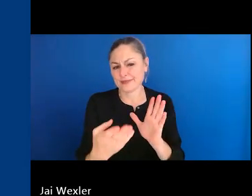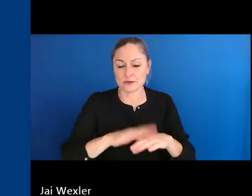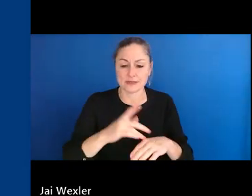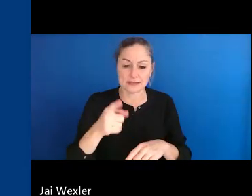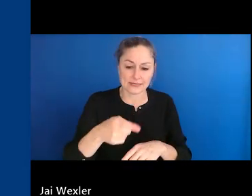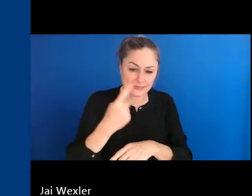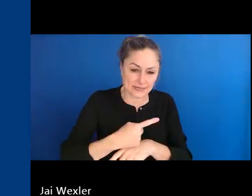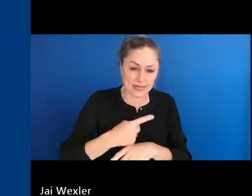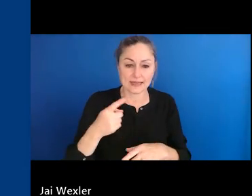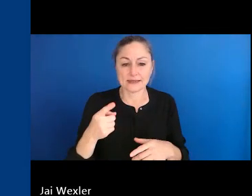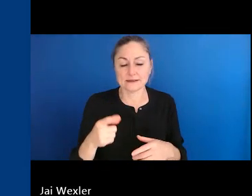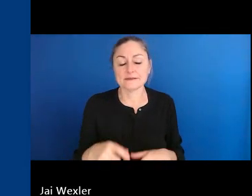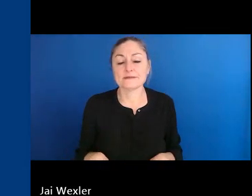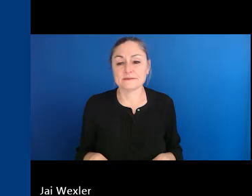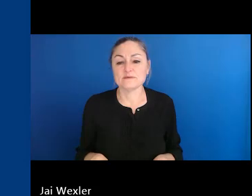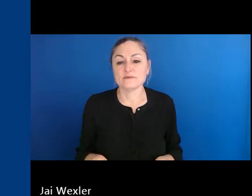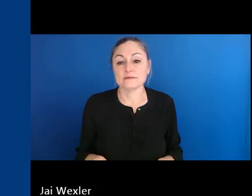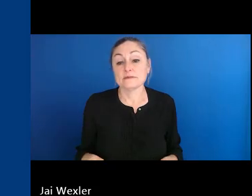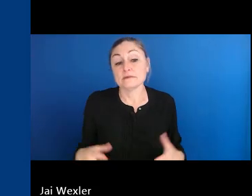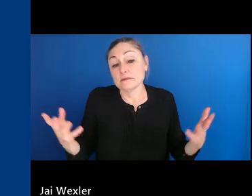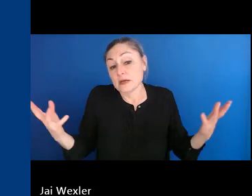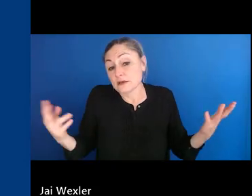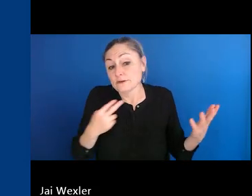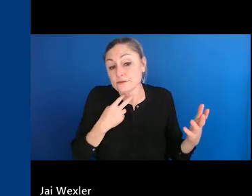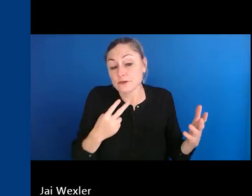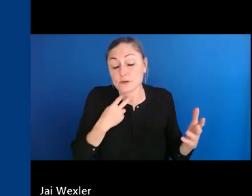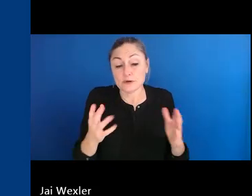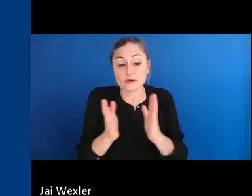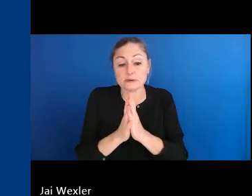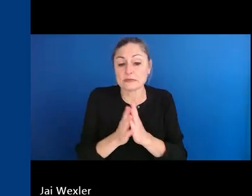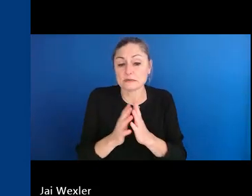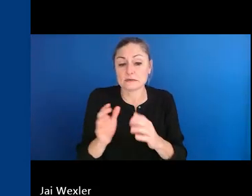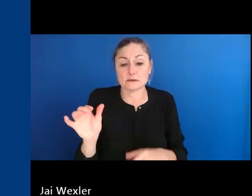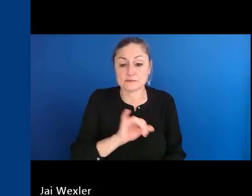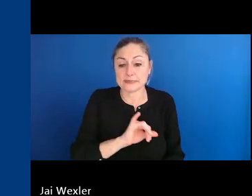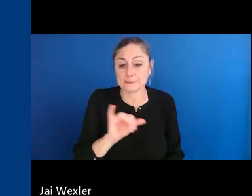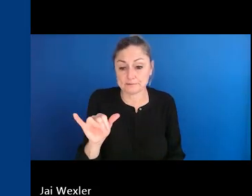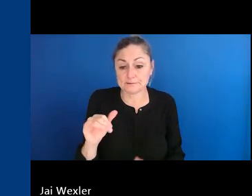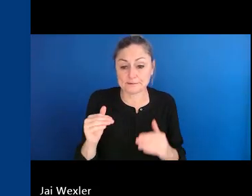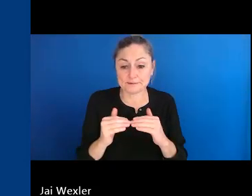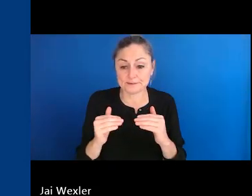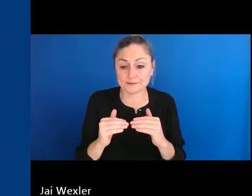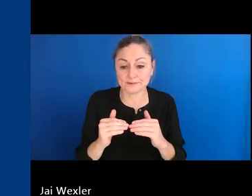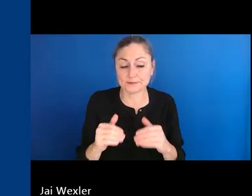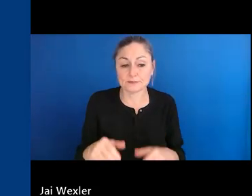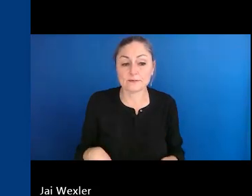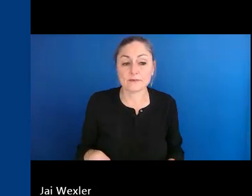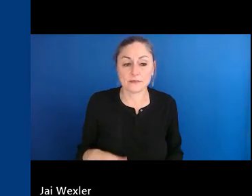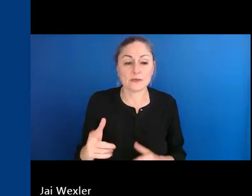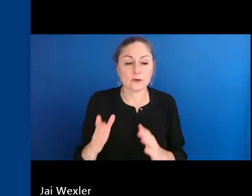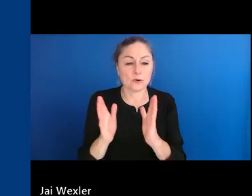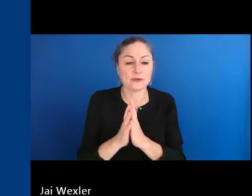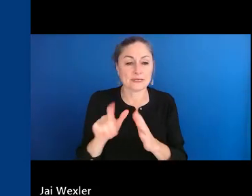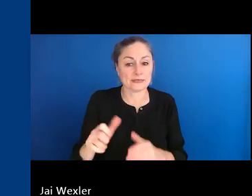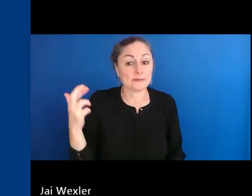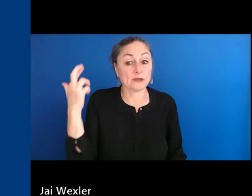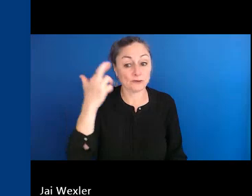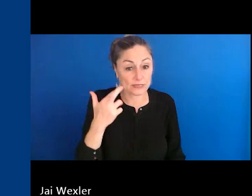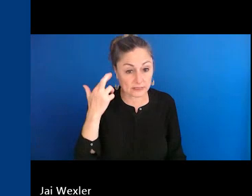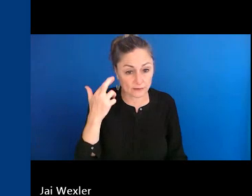was requested. But verbal requests are equally as valid. The request does need to be reasonable and it needs to